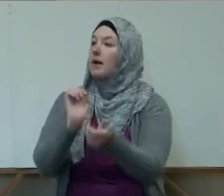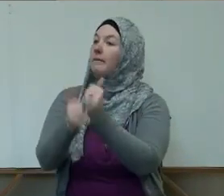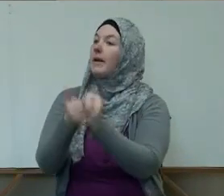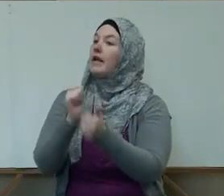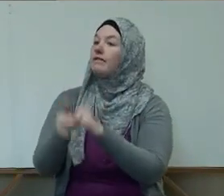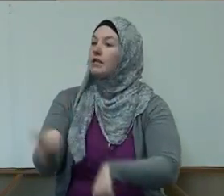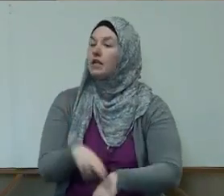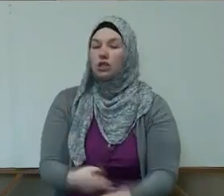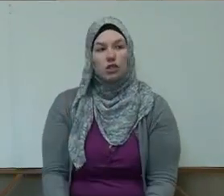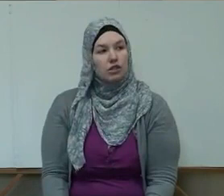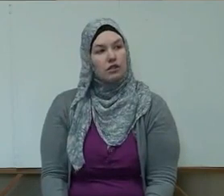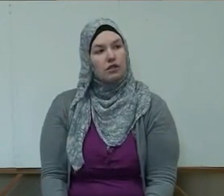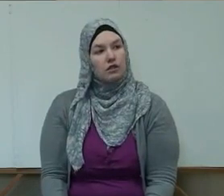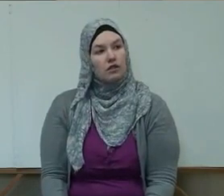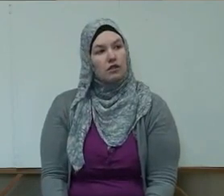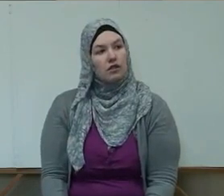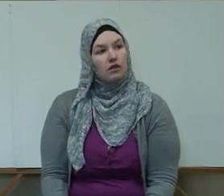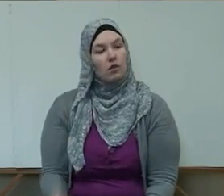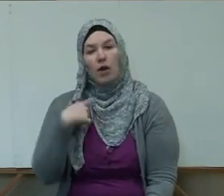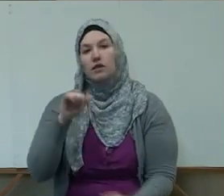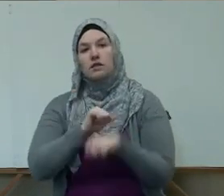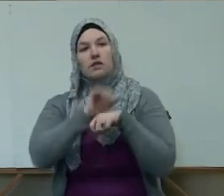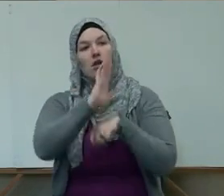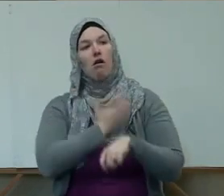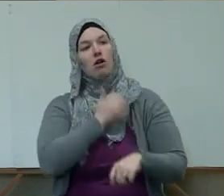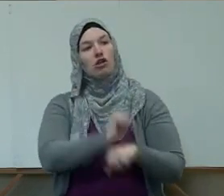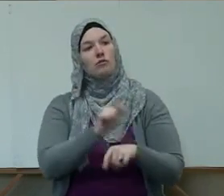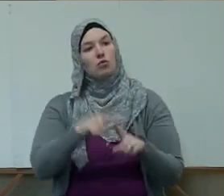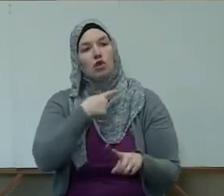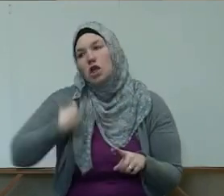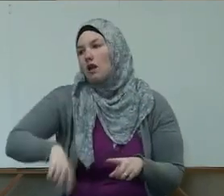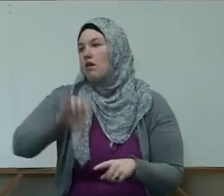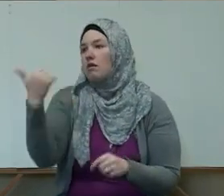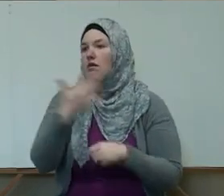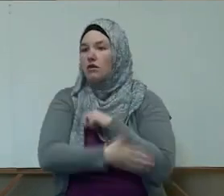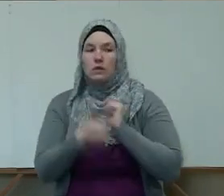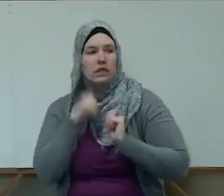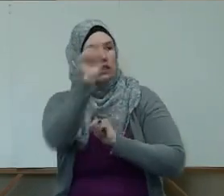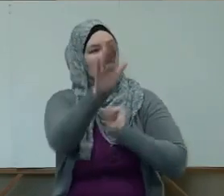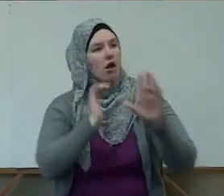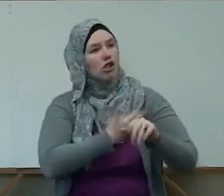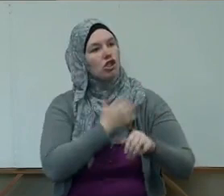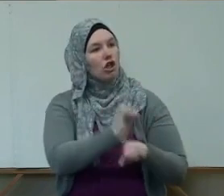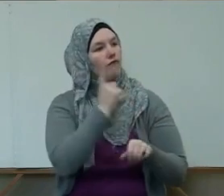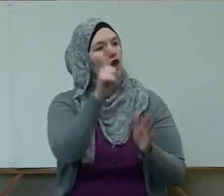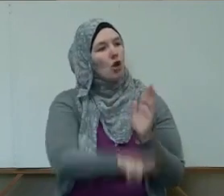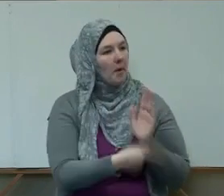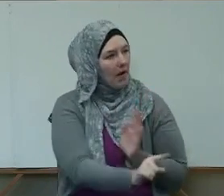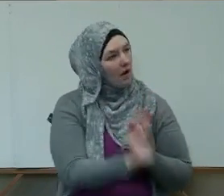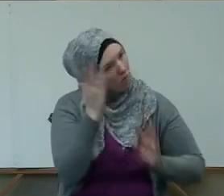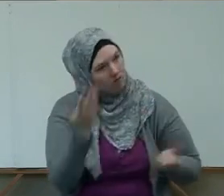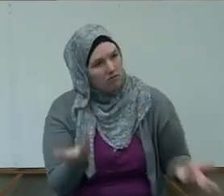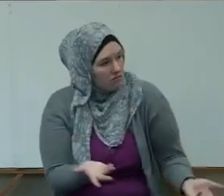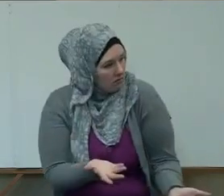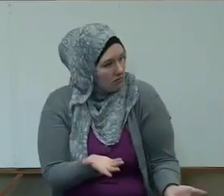competitive nation but also a compassionate nation. One does not suffice for the other.